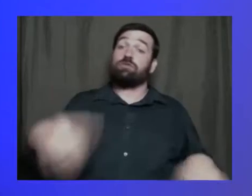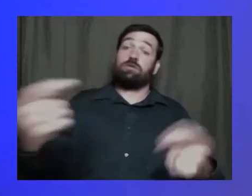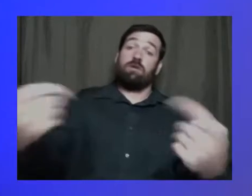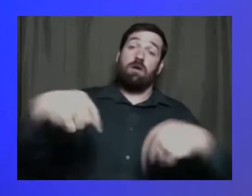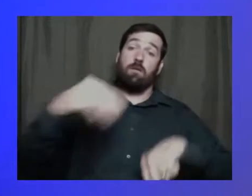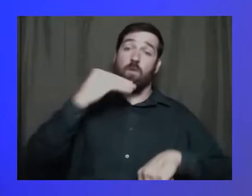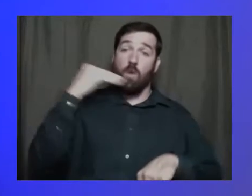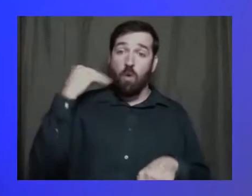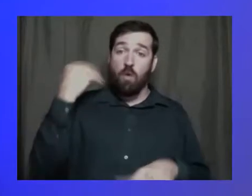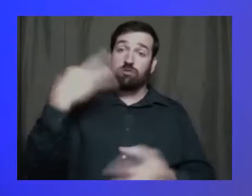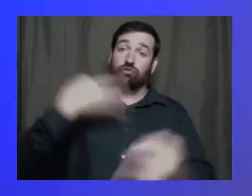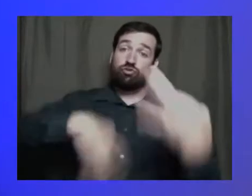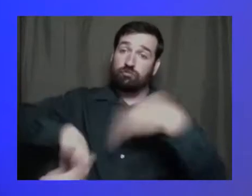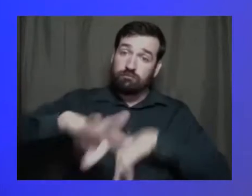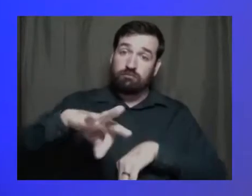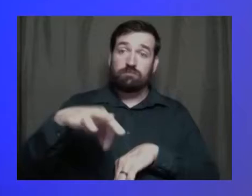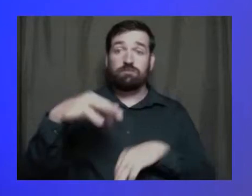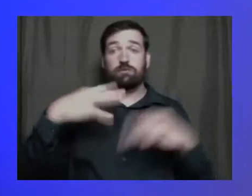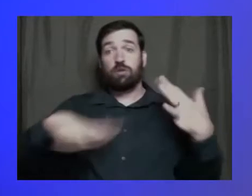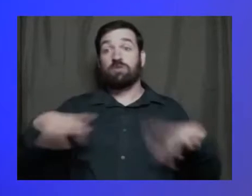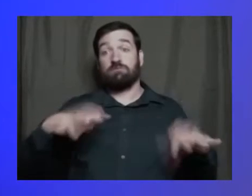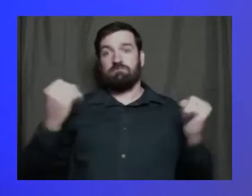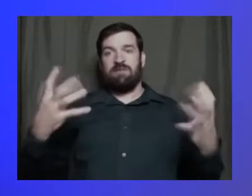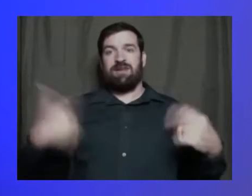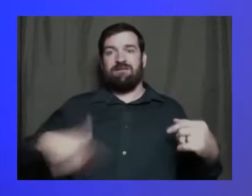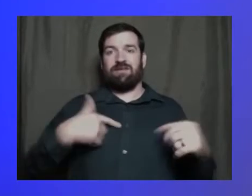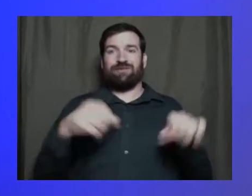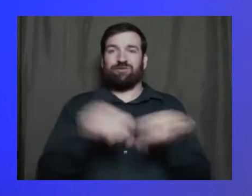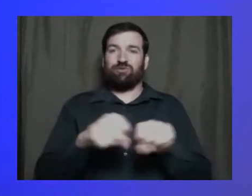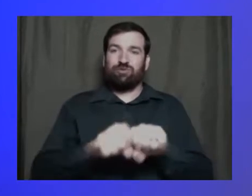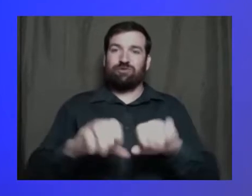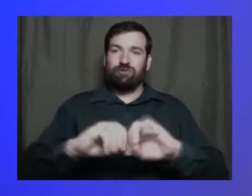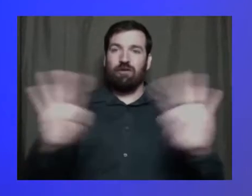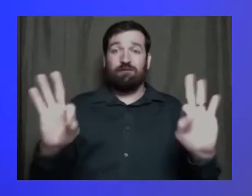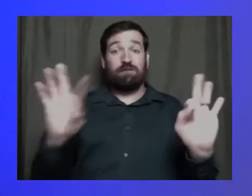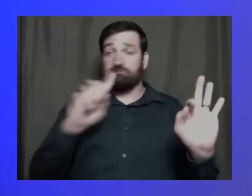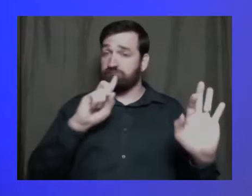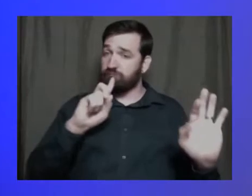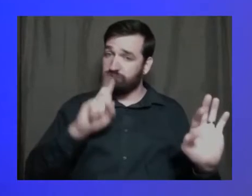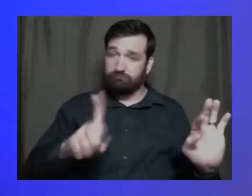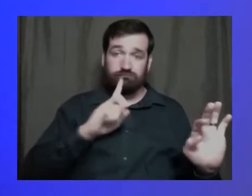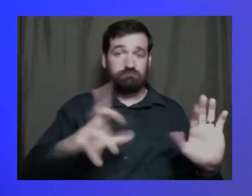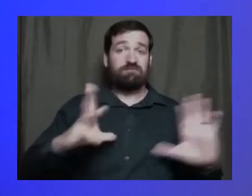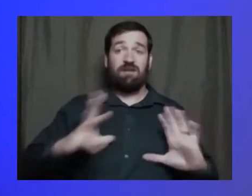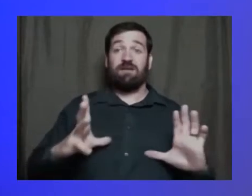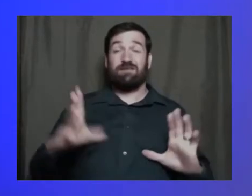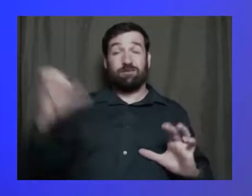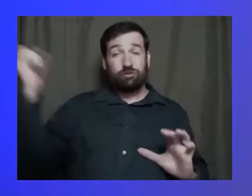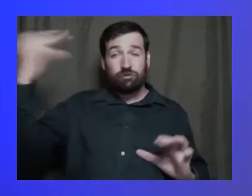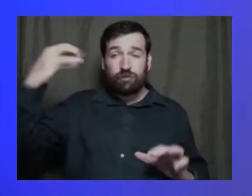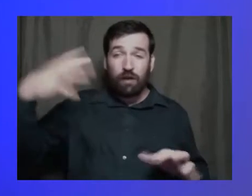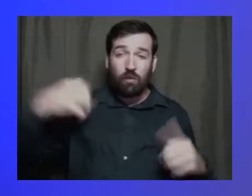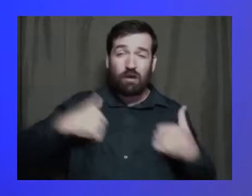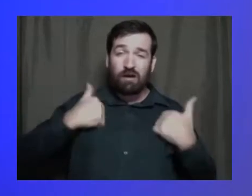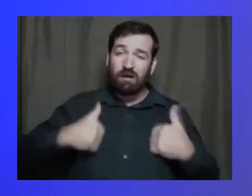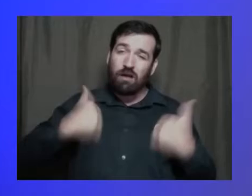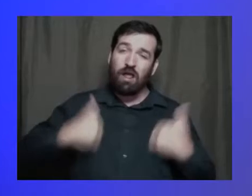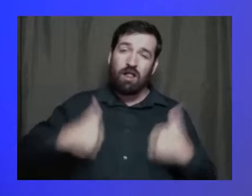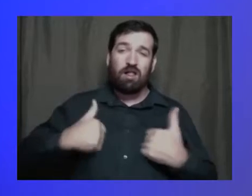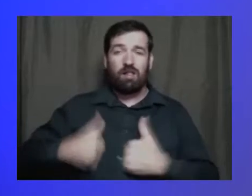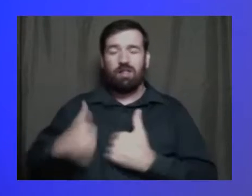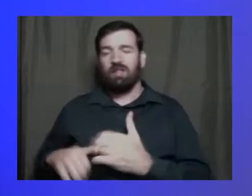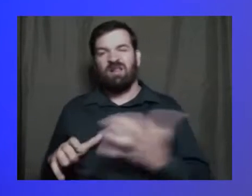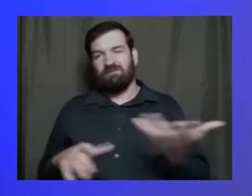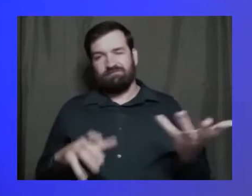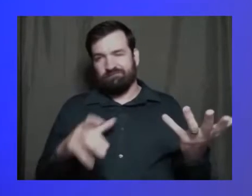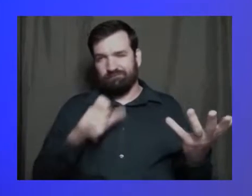into the house, many of us take off our shoes, that is absolutely fine. I don't know that showering and doing a deep clean of your children and